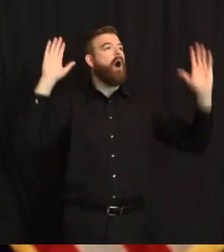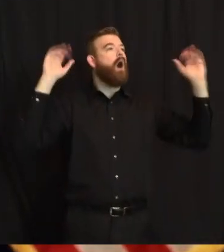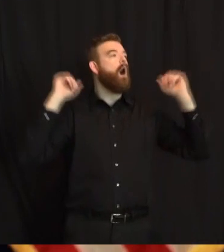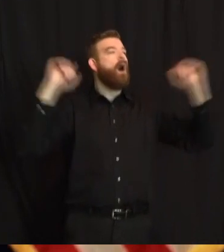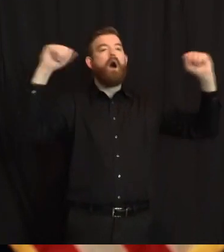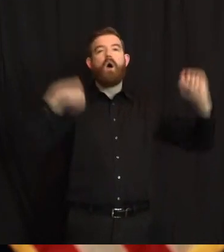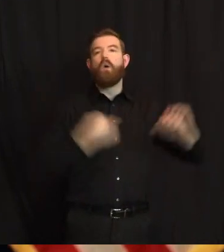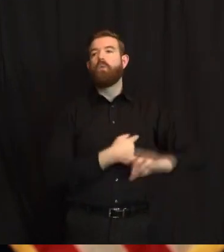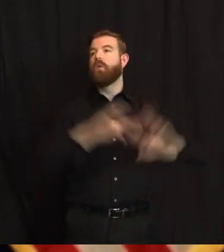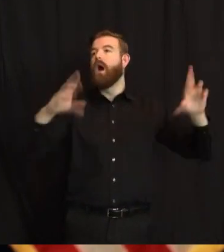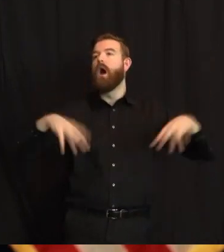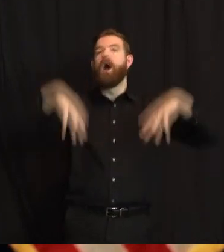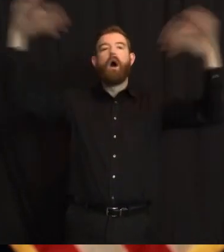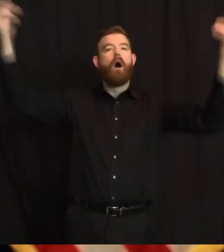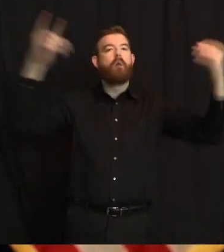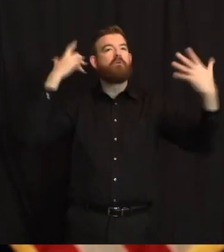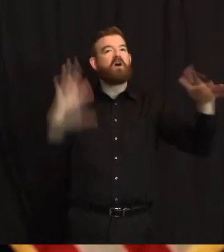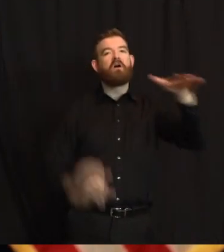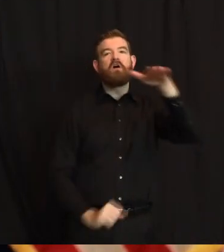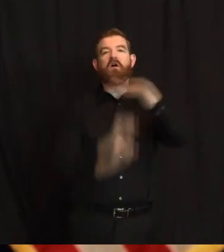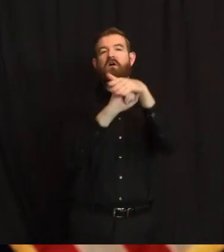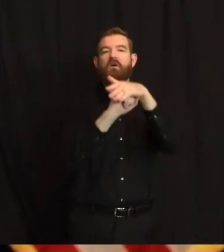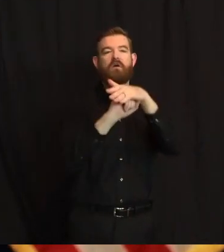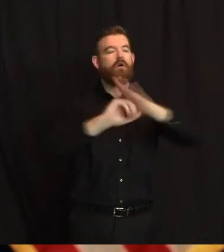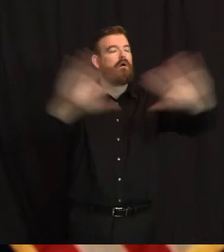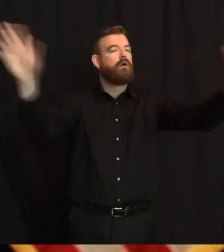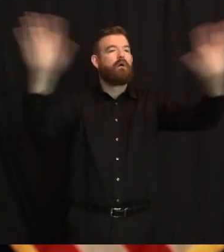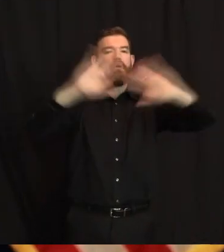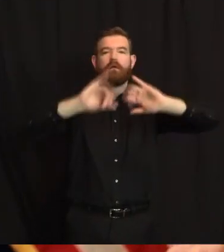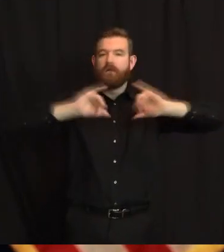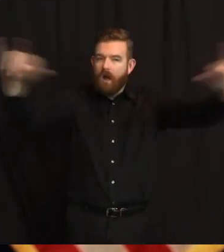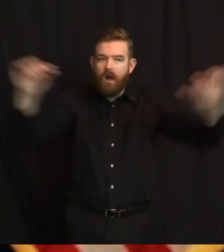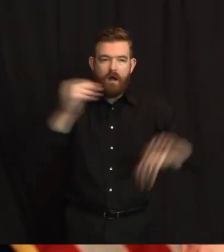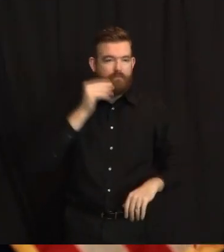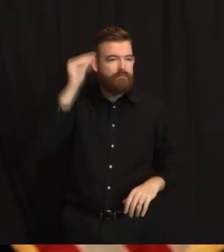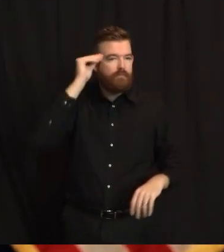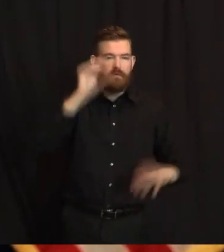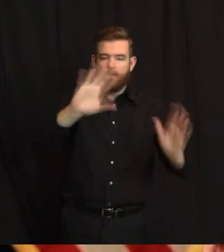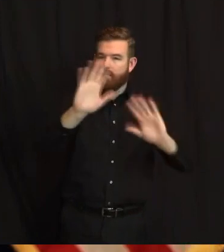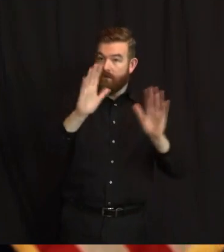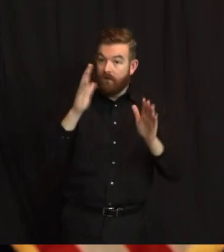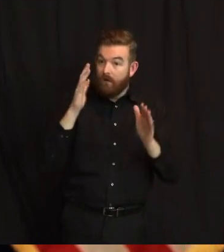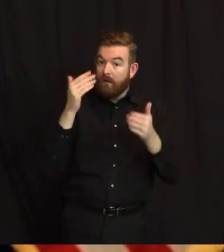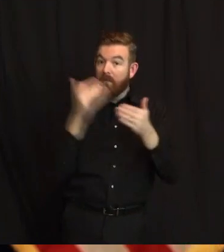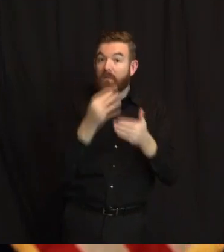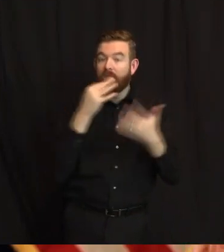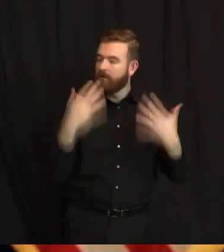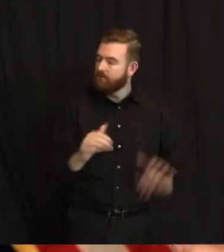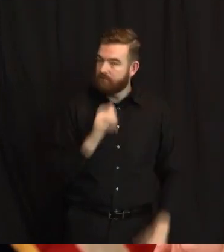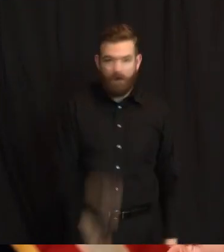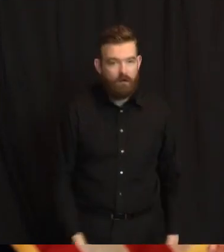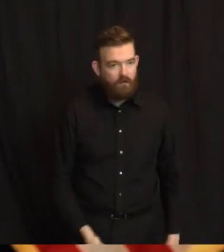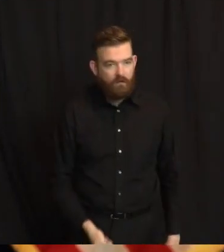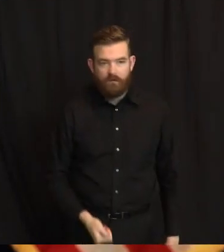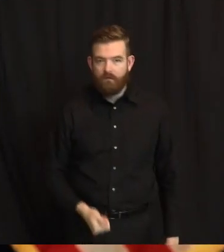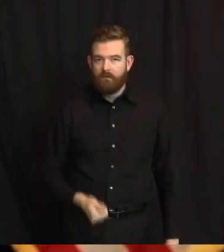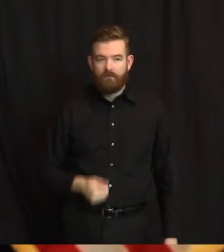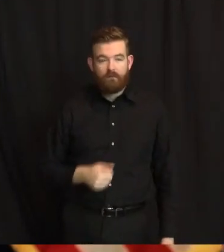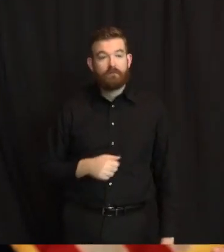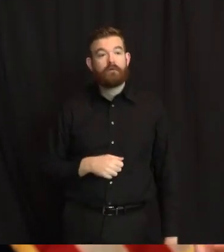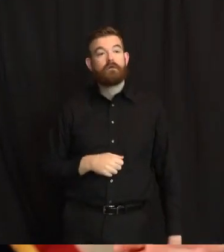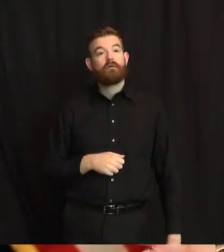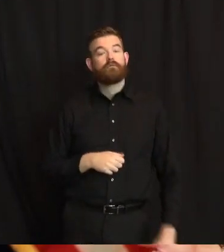in the end zone here. We're not close to the end zone. And Judy makes another point. It's beds, it's vents, it's PPE, it's healthcare workers,